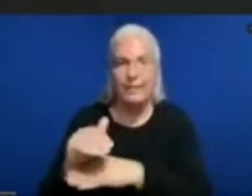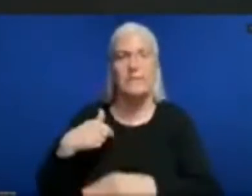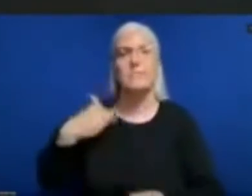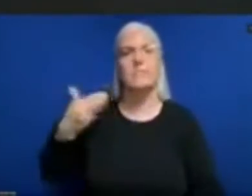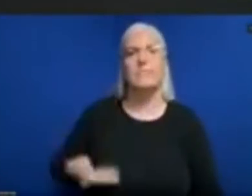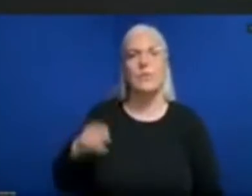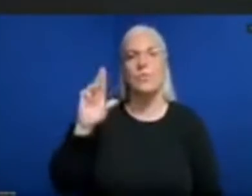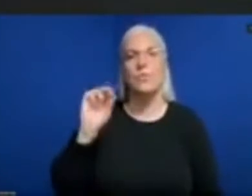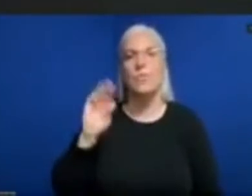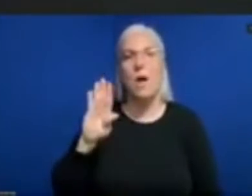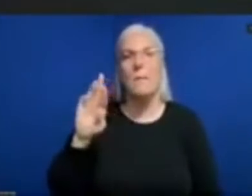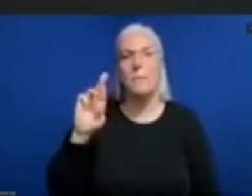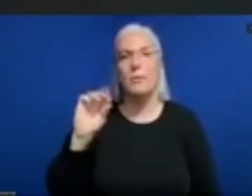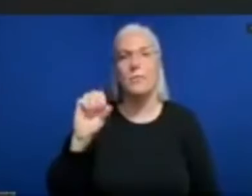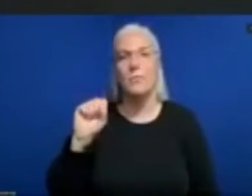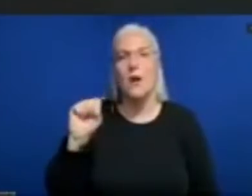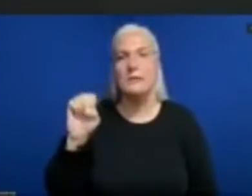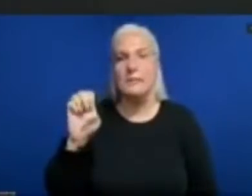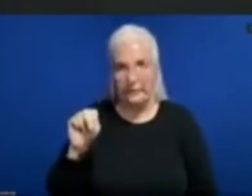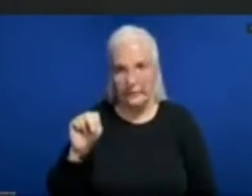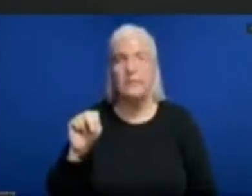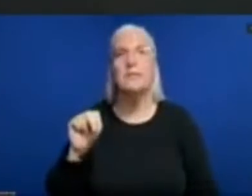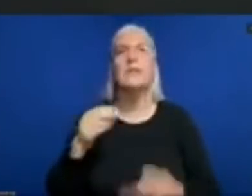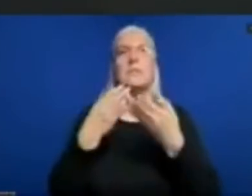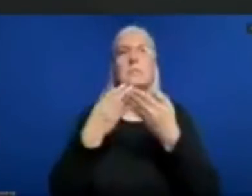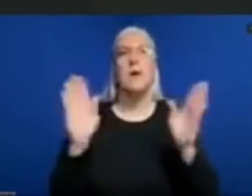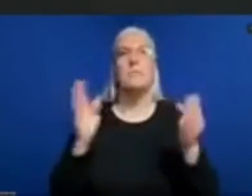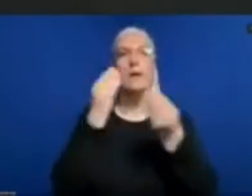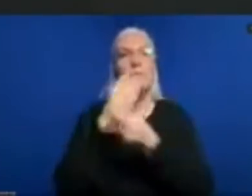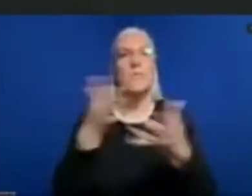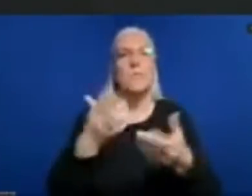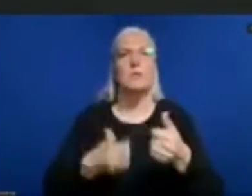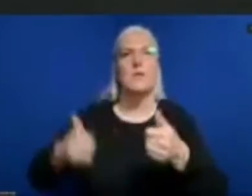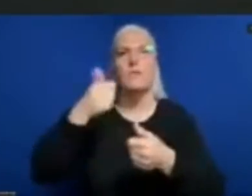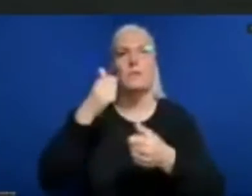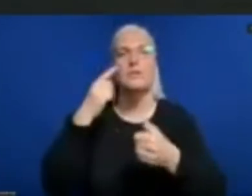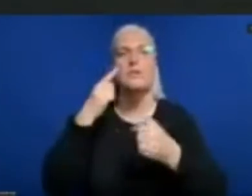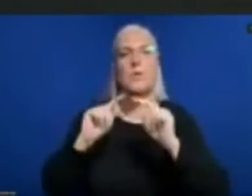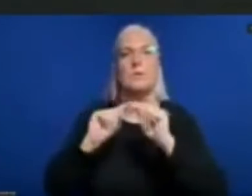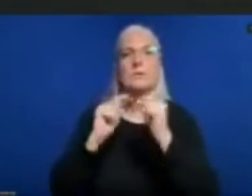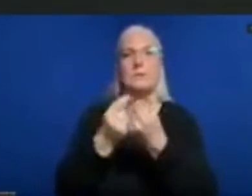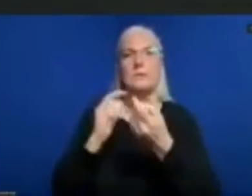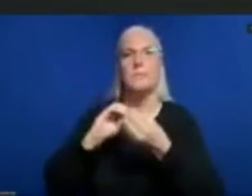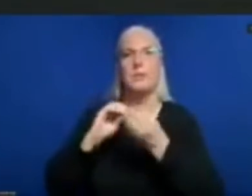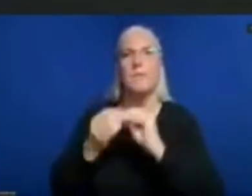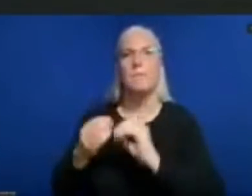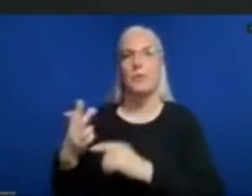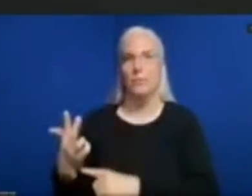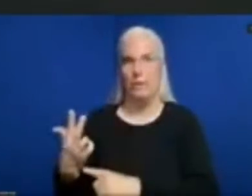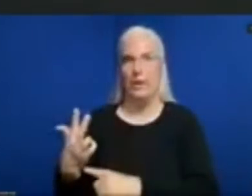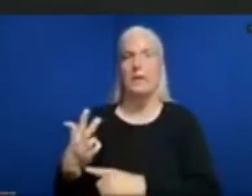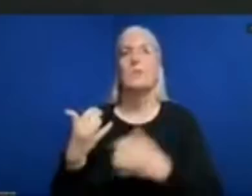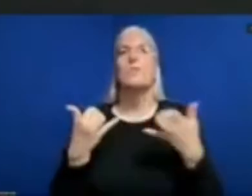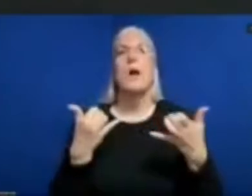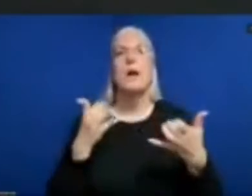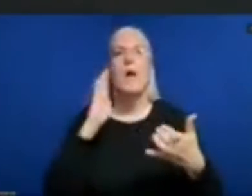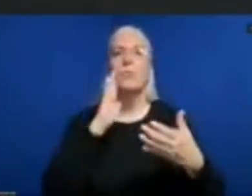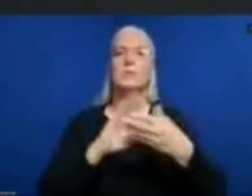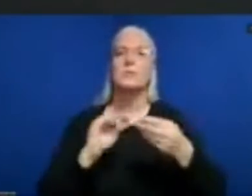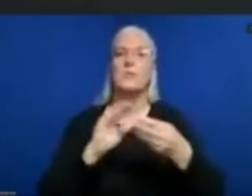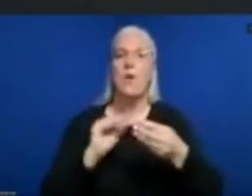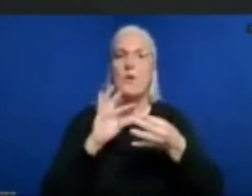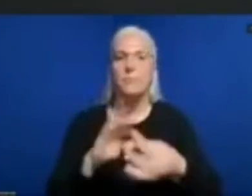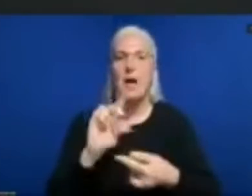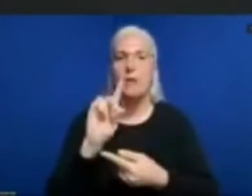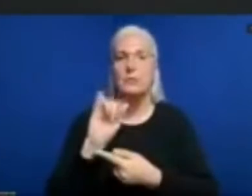Officer for CAL FIRE Incident Management Team 3, currently assigned to the Dixie Fire. Thank you for joining us this evening for the Dixie Fire West